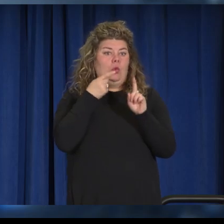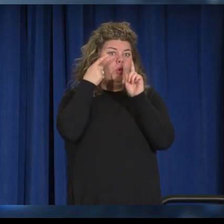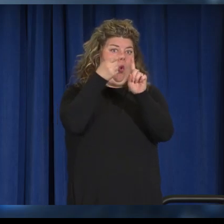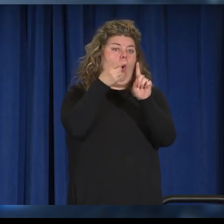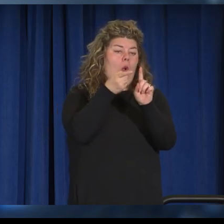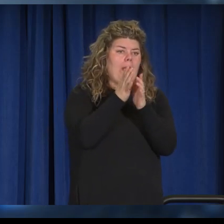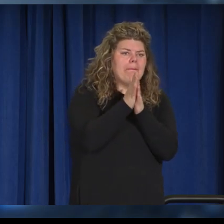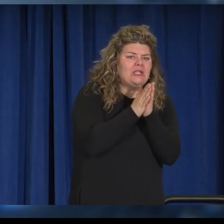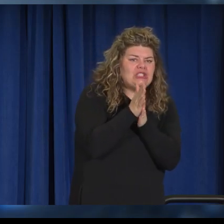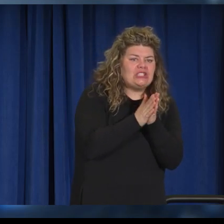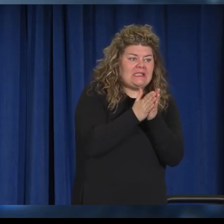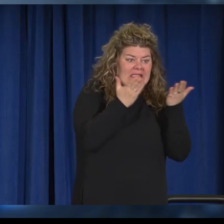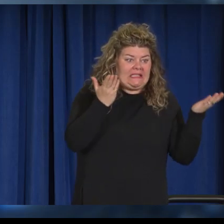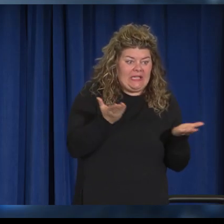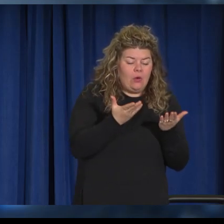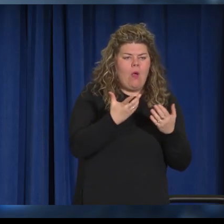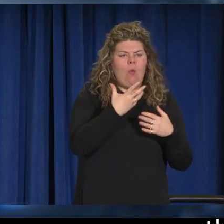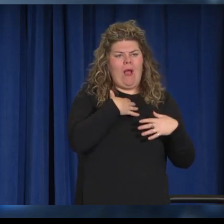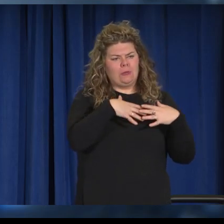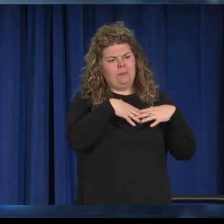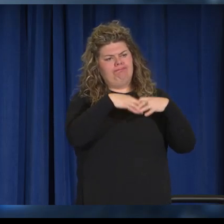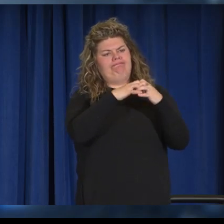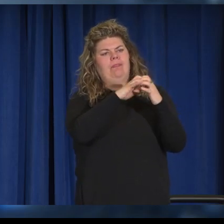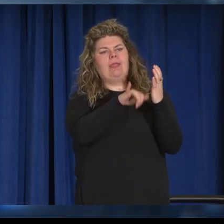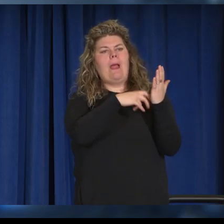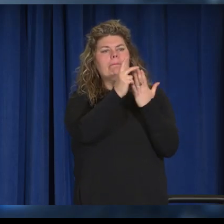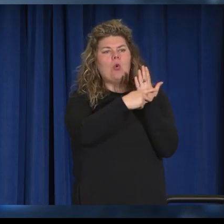was to create a program, to create